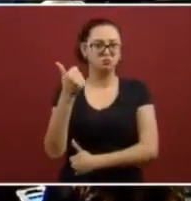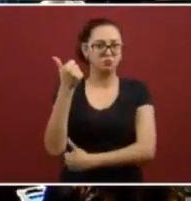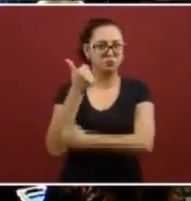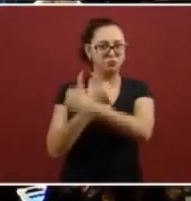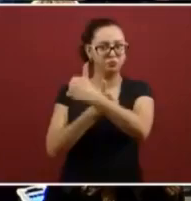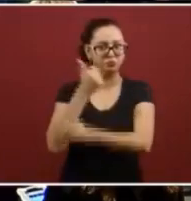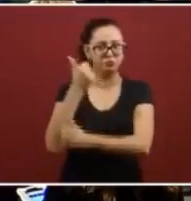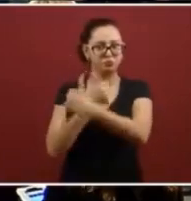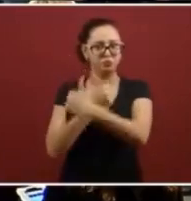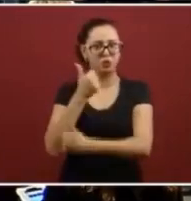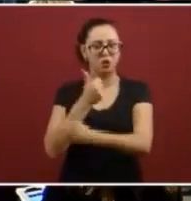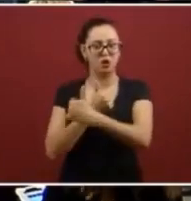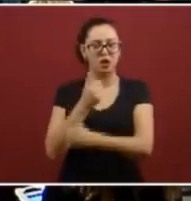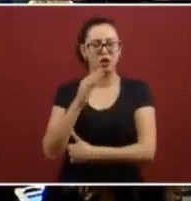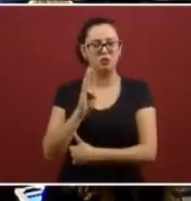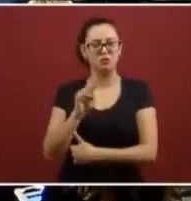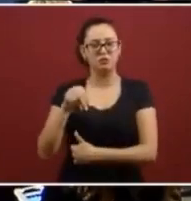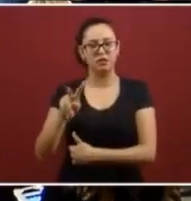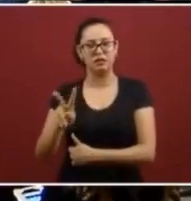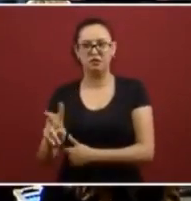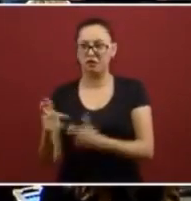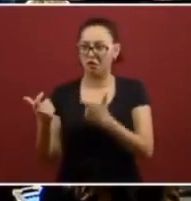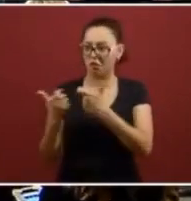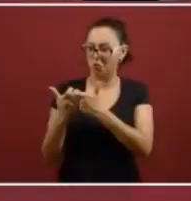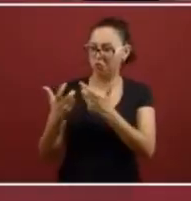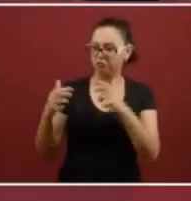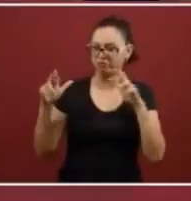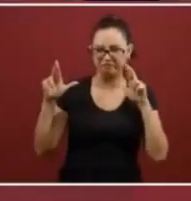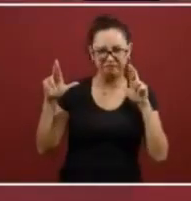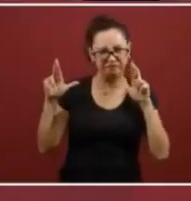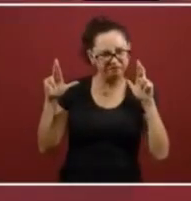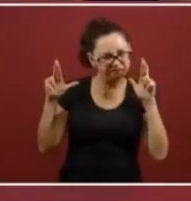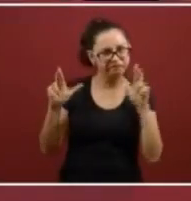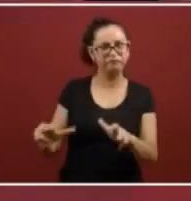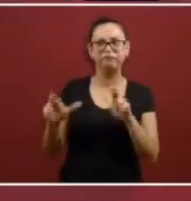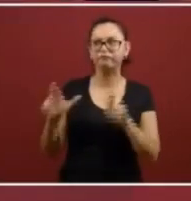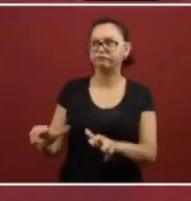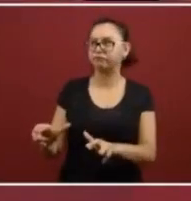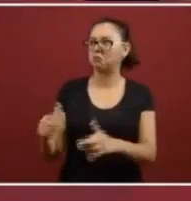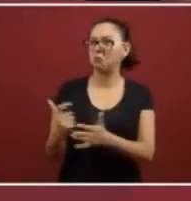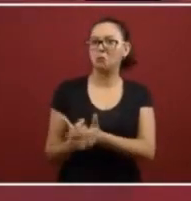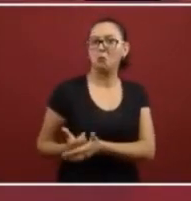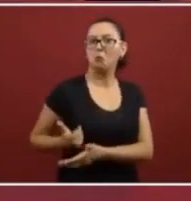the ones that were the biggest earners were not paying taxes.